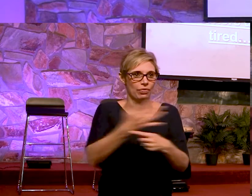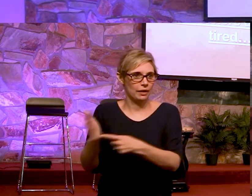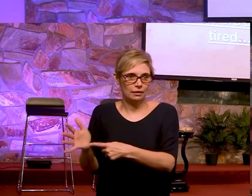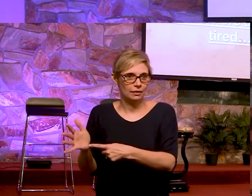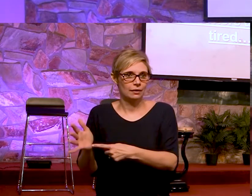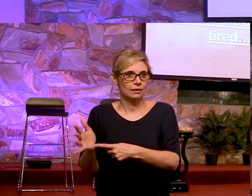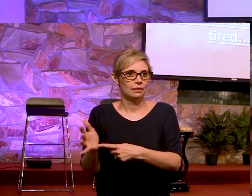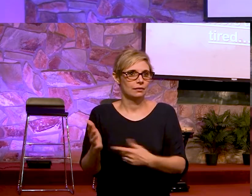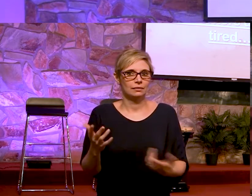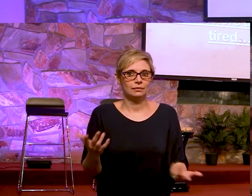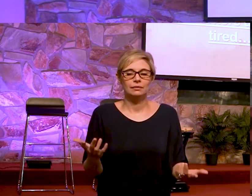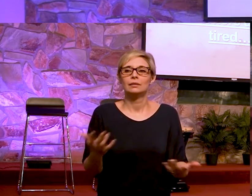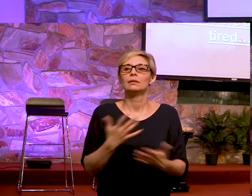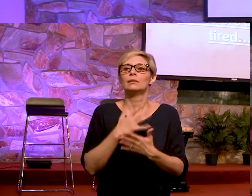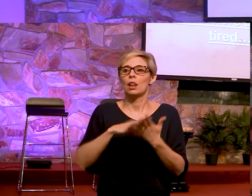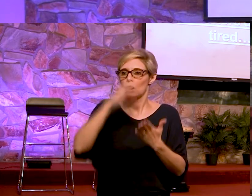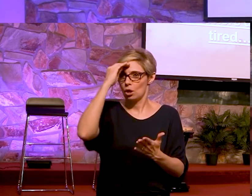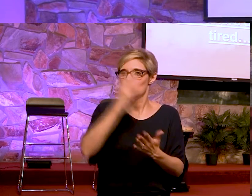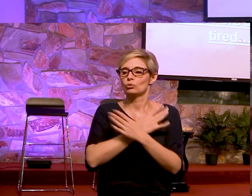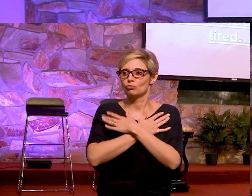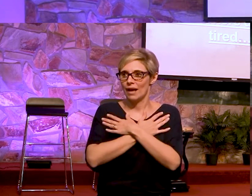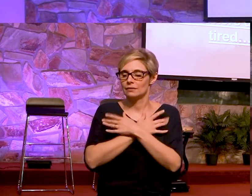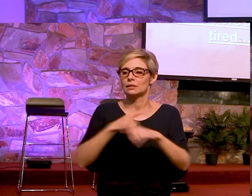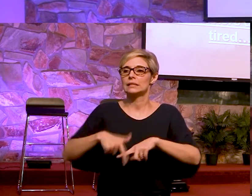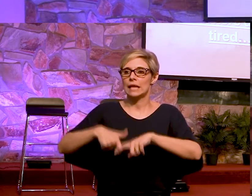We have to learn to rest.